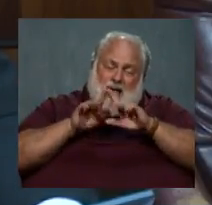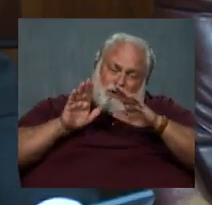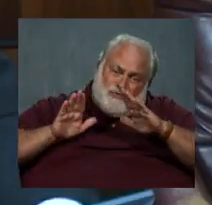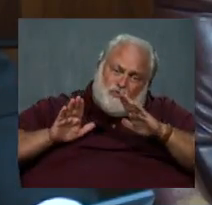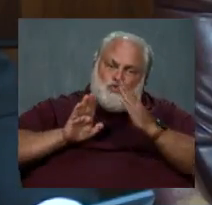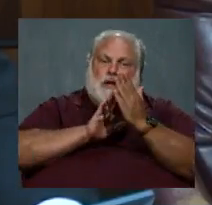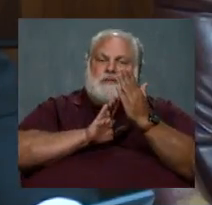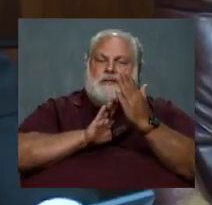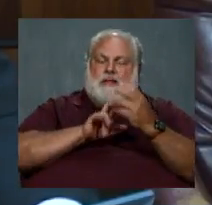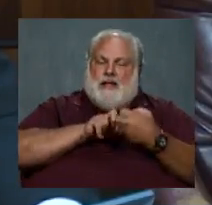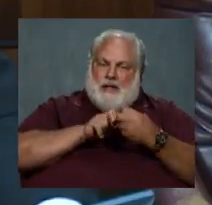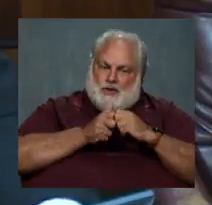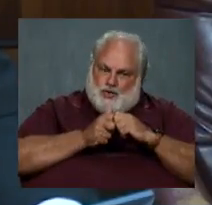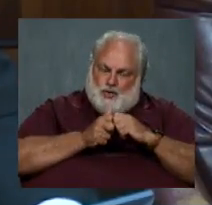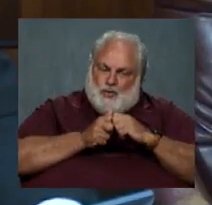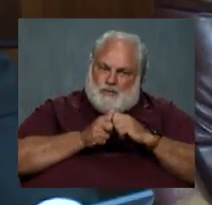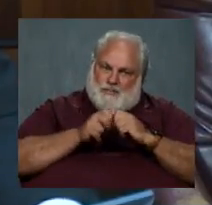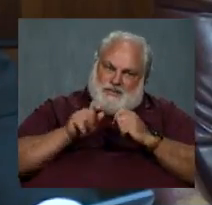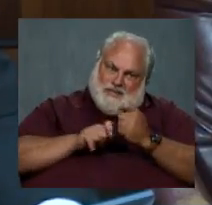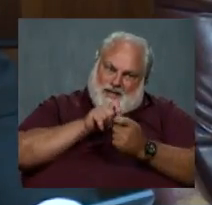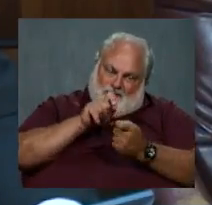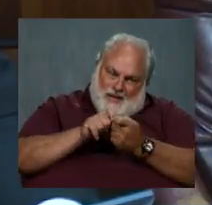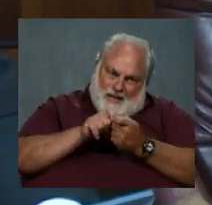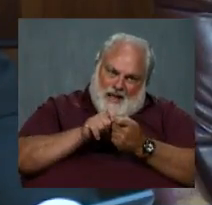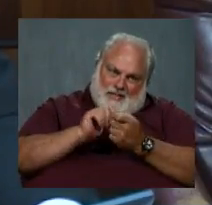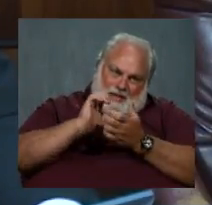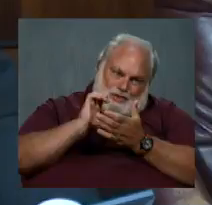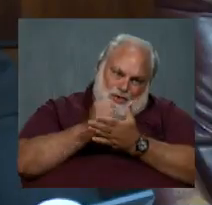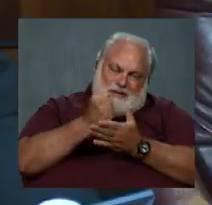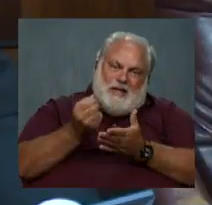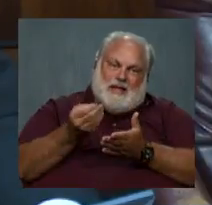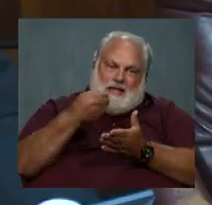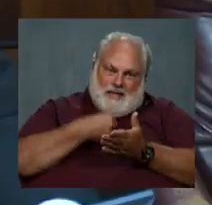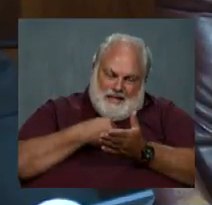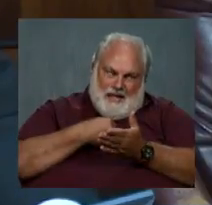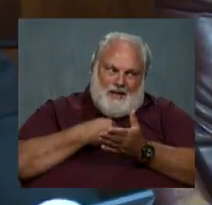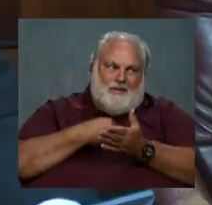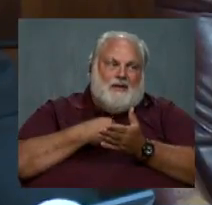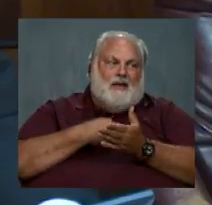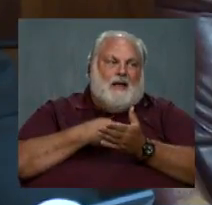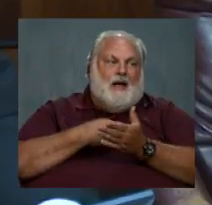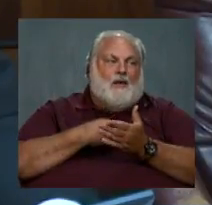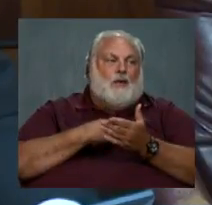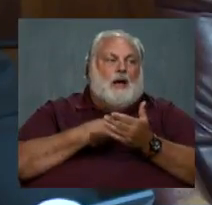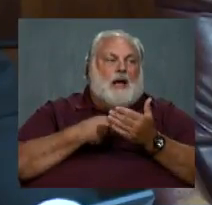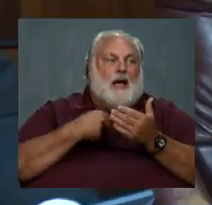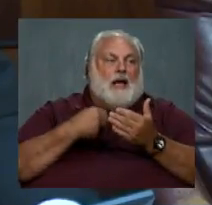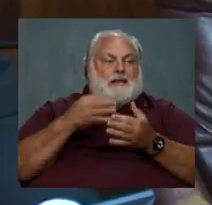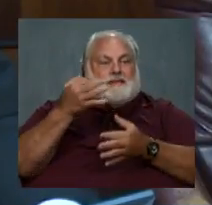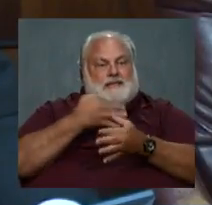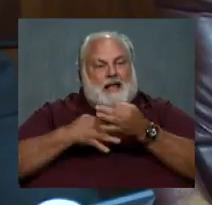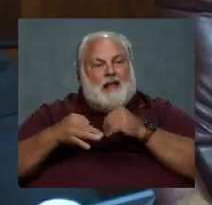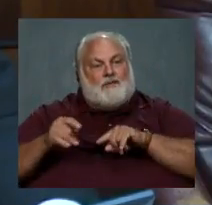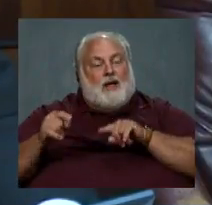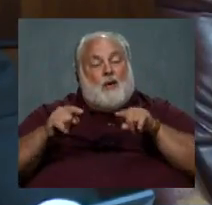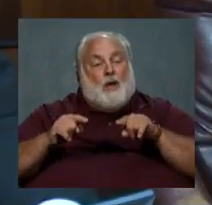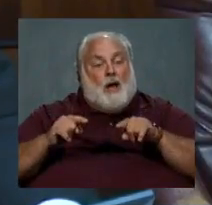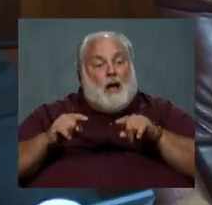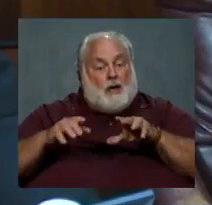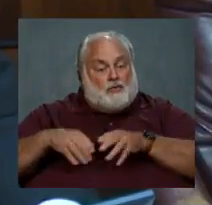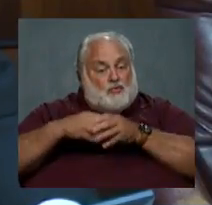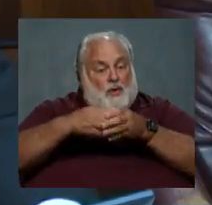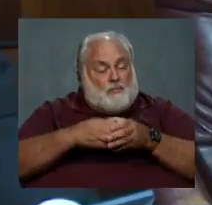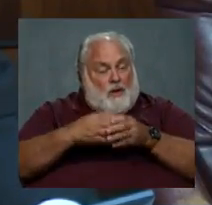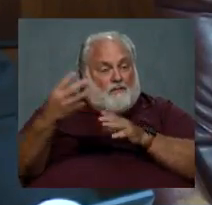underlying issues. And I think that's what we have the chance to do. And this group we're putting together to go to Austin in August to